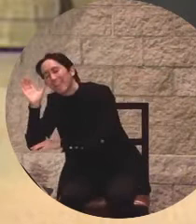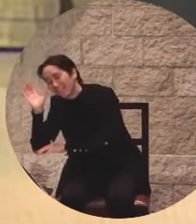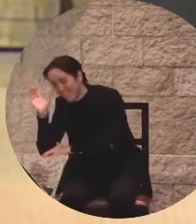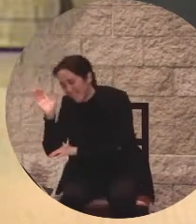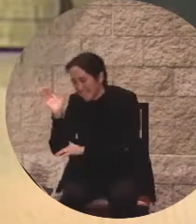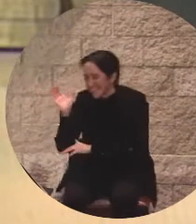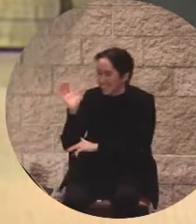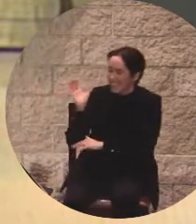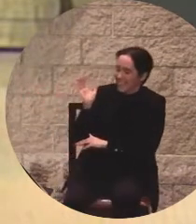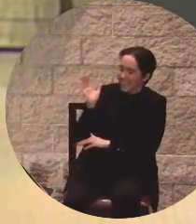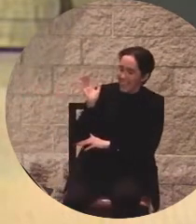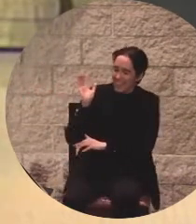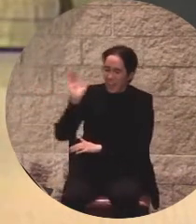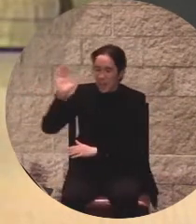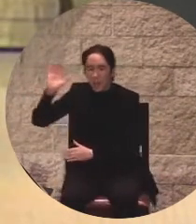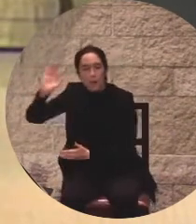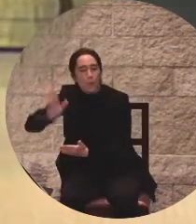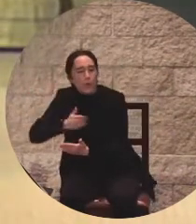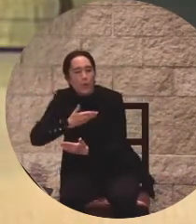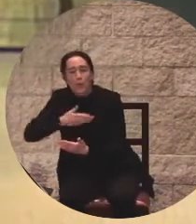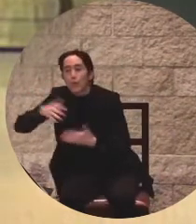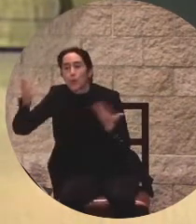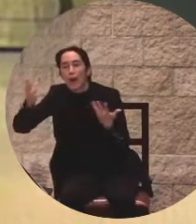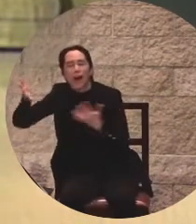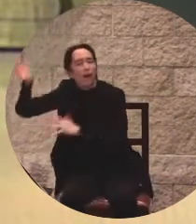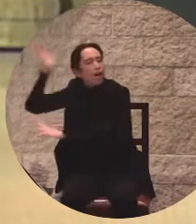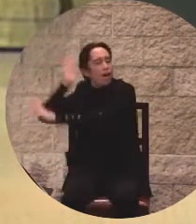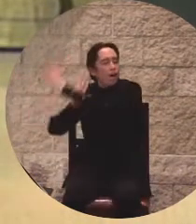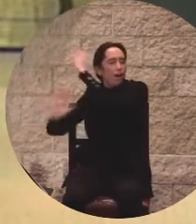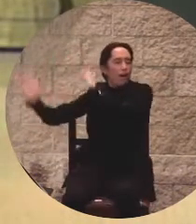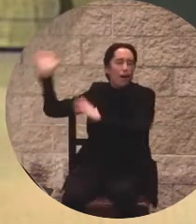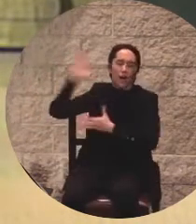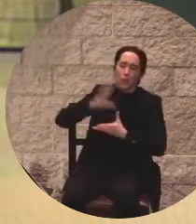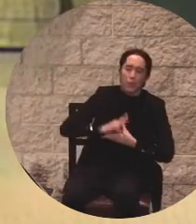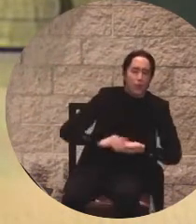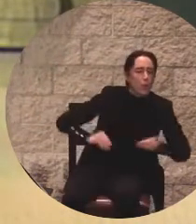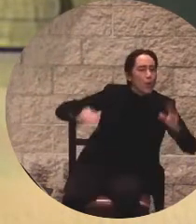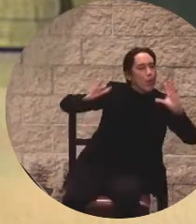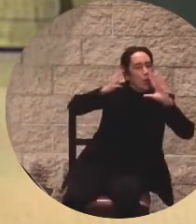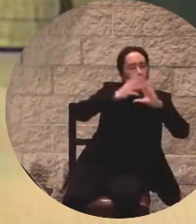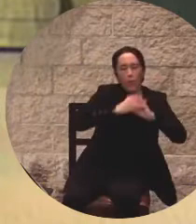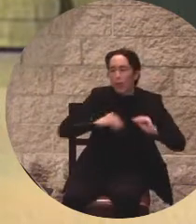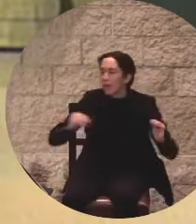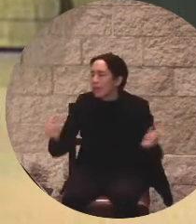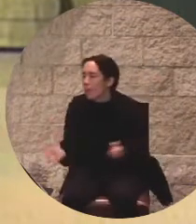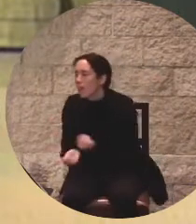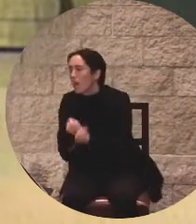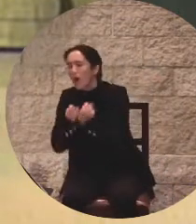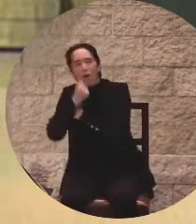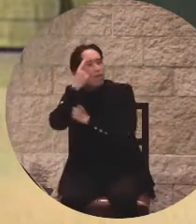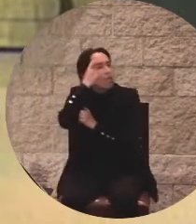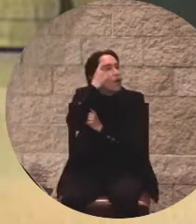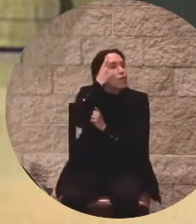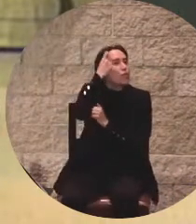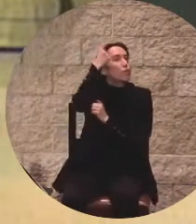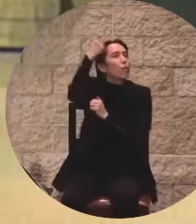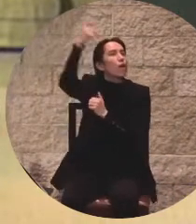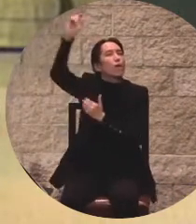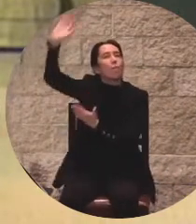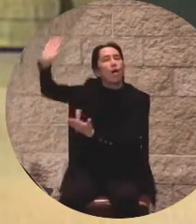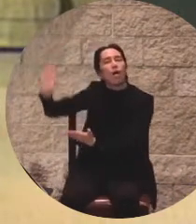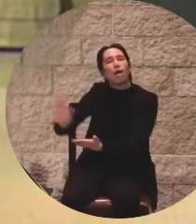everywhere, olden times and ancient rhymes of love and dreams